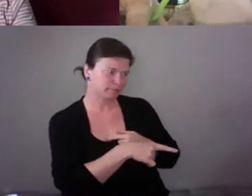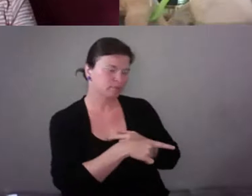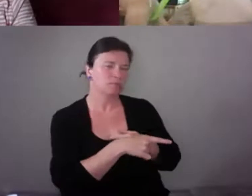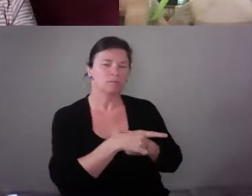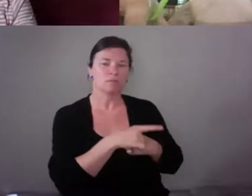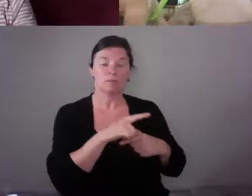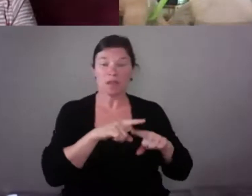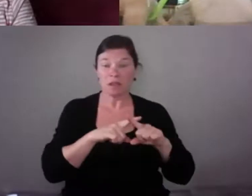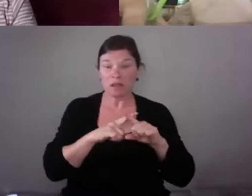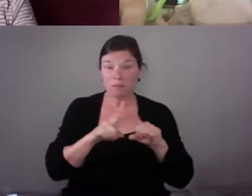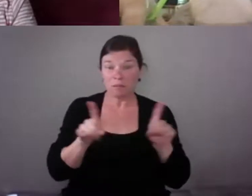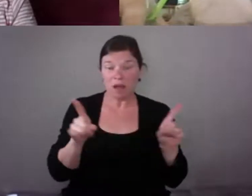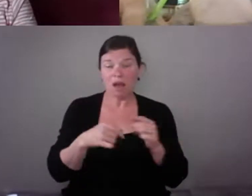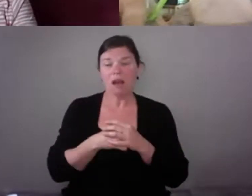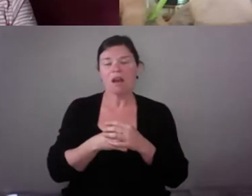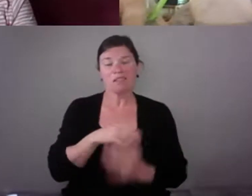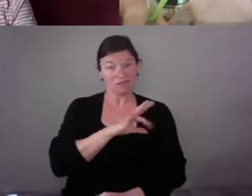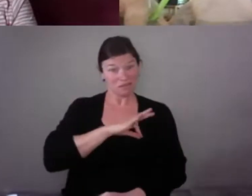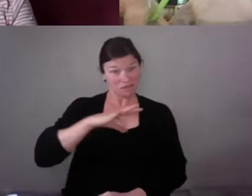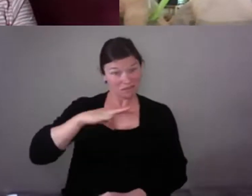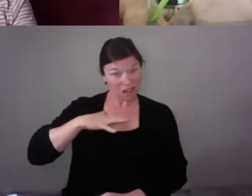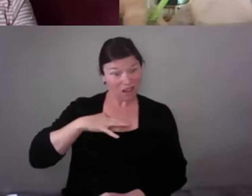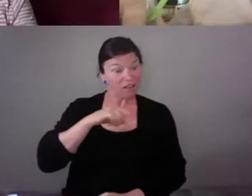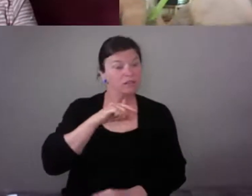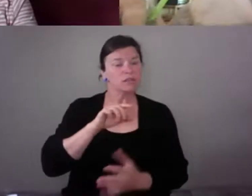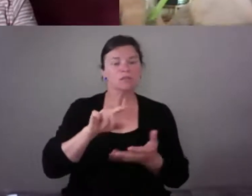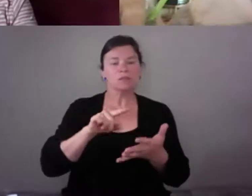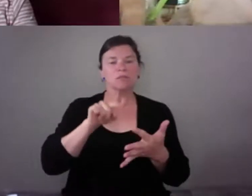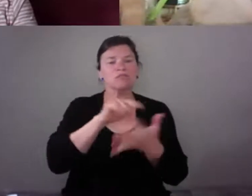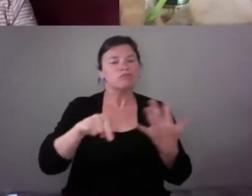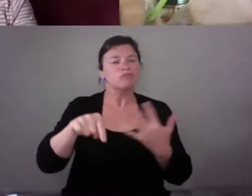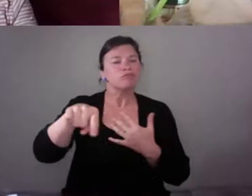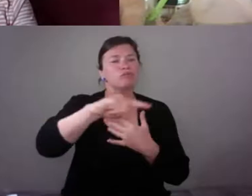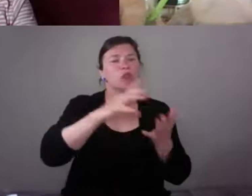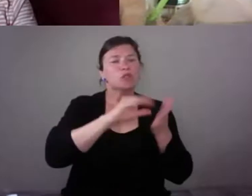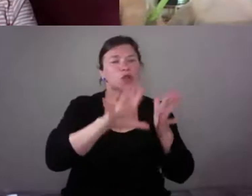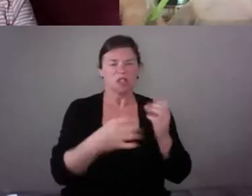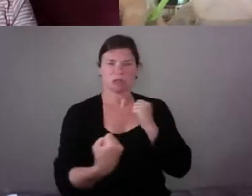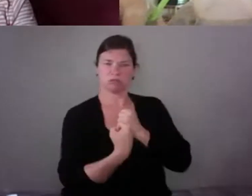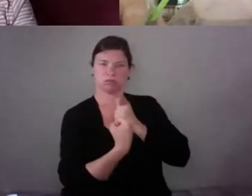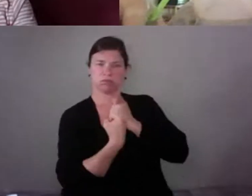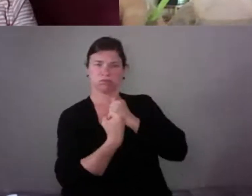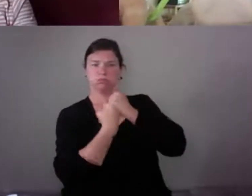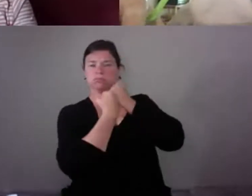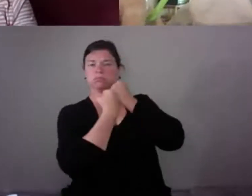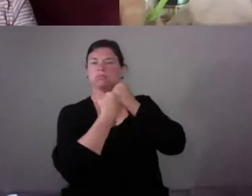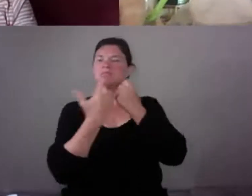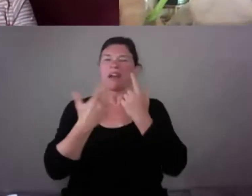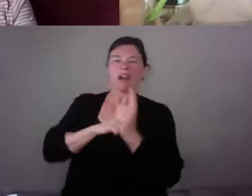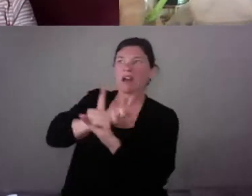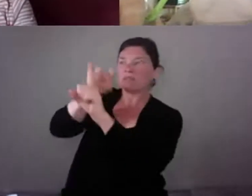support from faculty and students, and talking to the board of trustees, I was